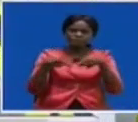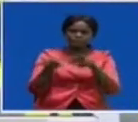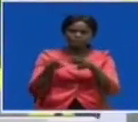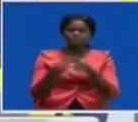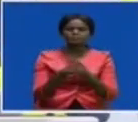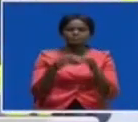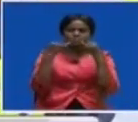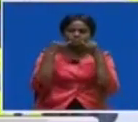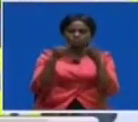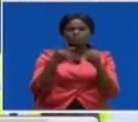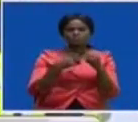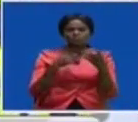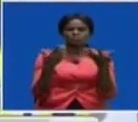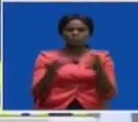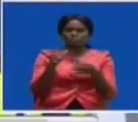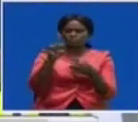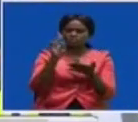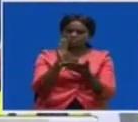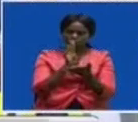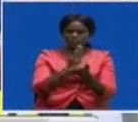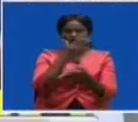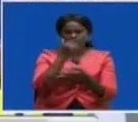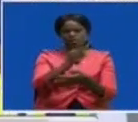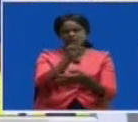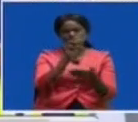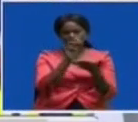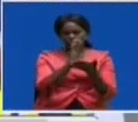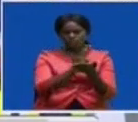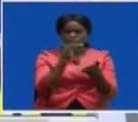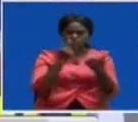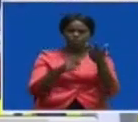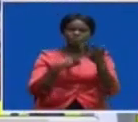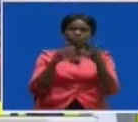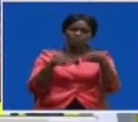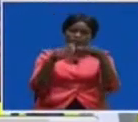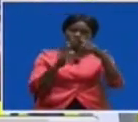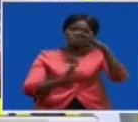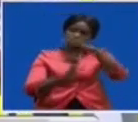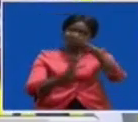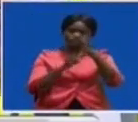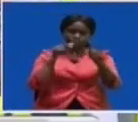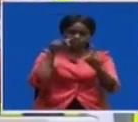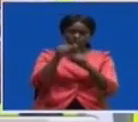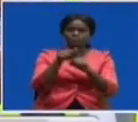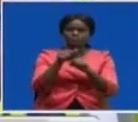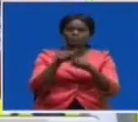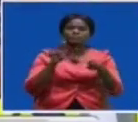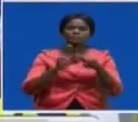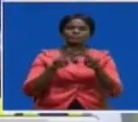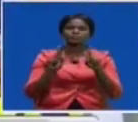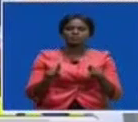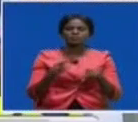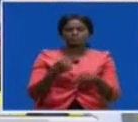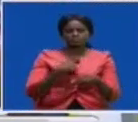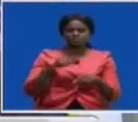told me over 1 billion. I've told them 2 billion. So that's what I've given them as a target. So, Chairman, I need